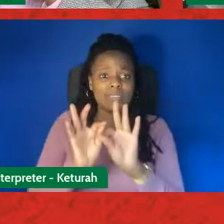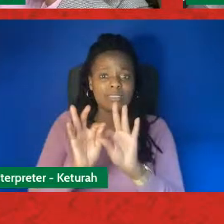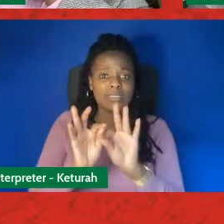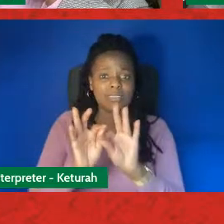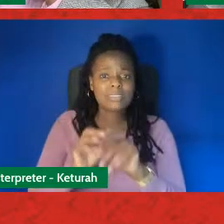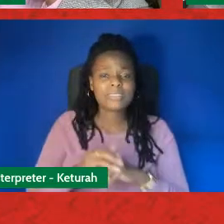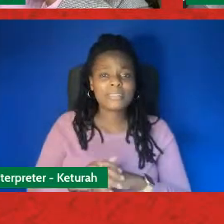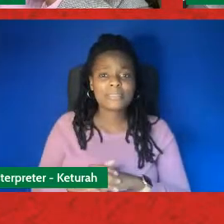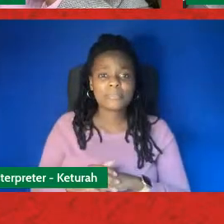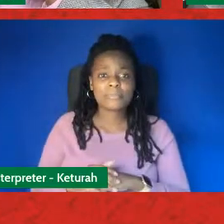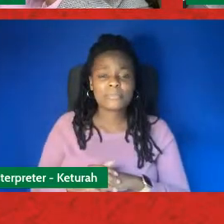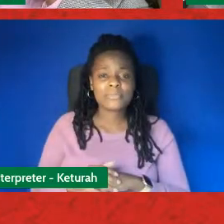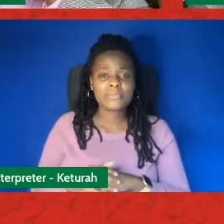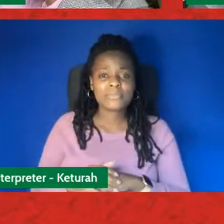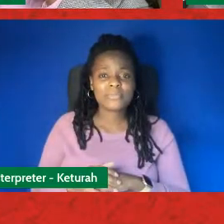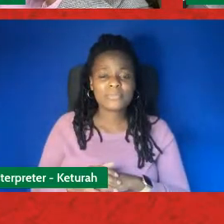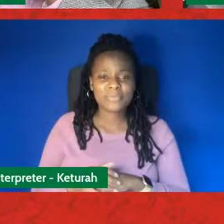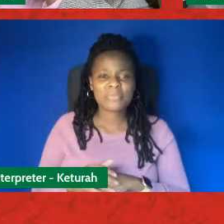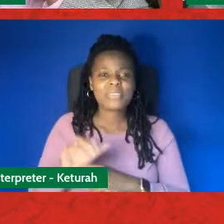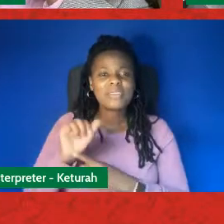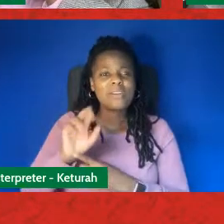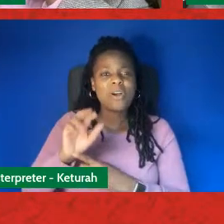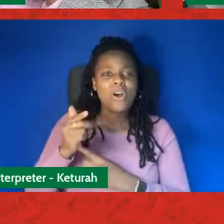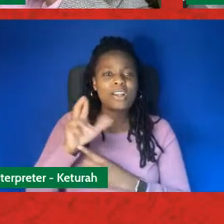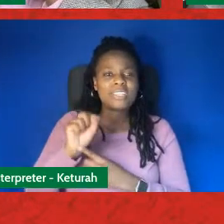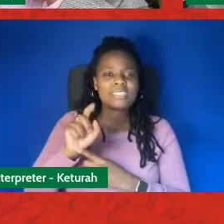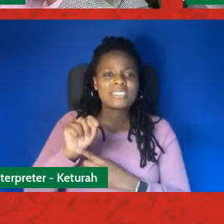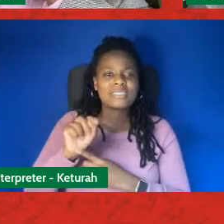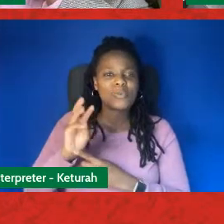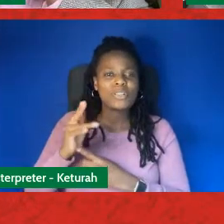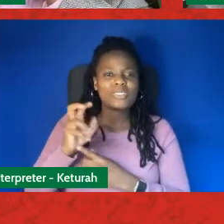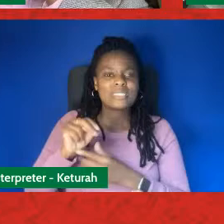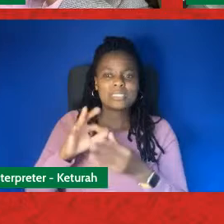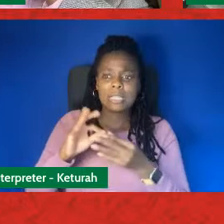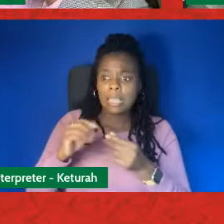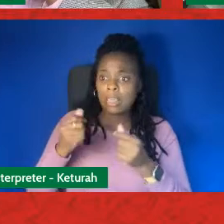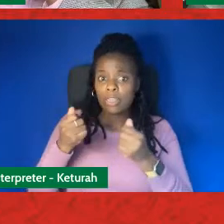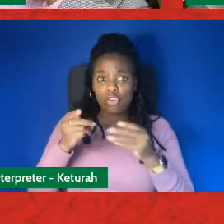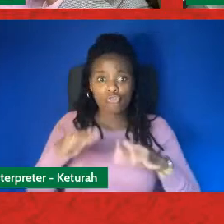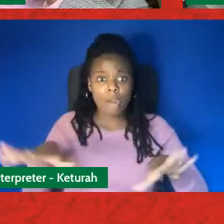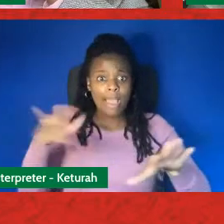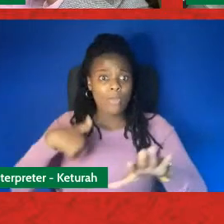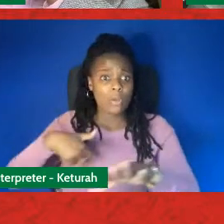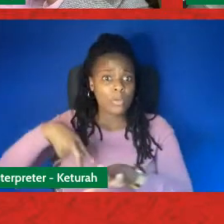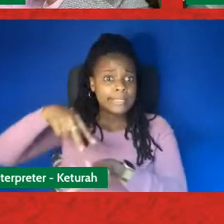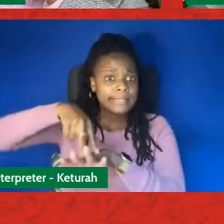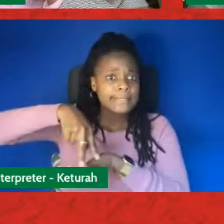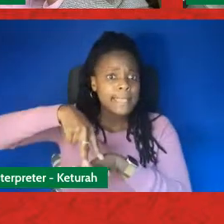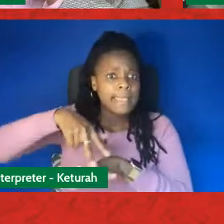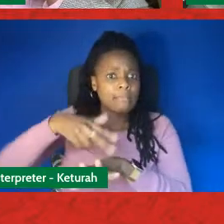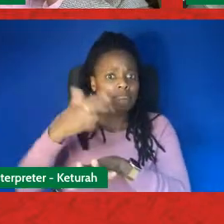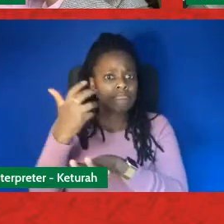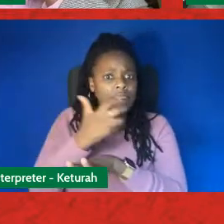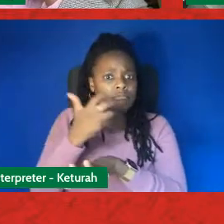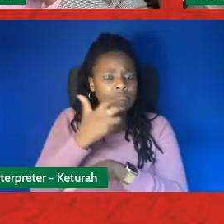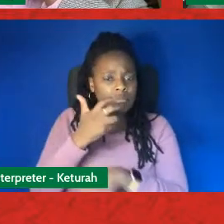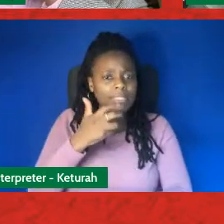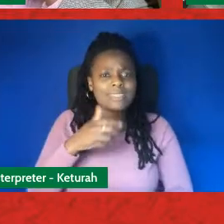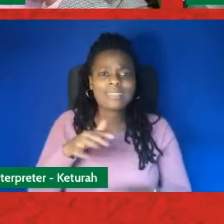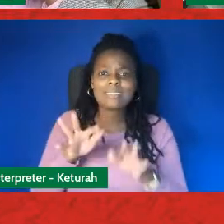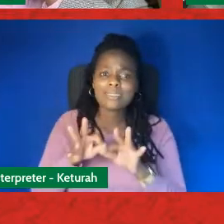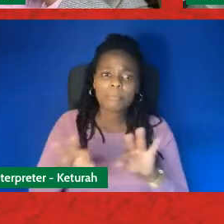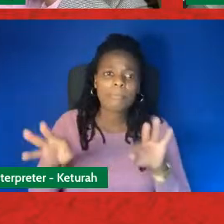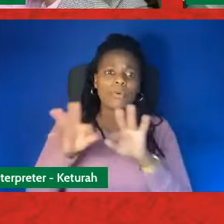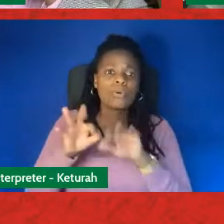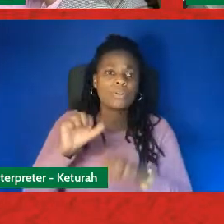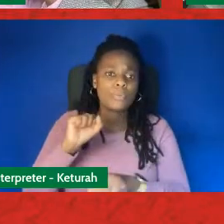the ground on which we stand, as Mr. August Wilson has said to us, that of the work that we do, which is based